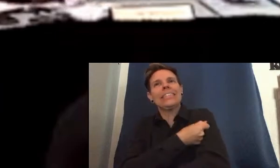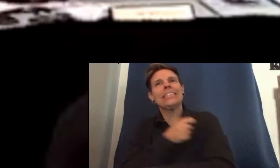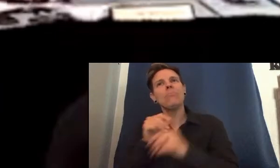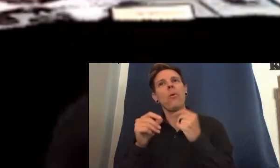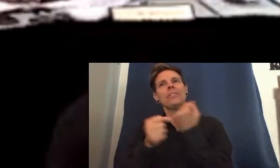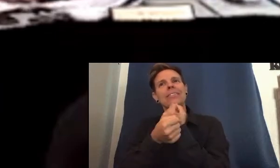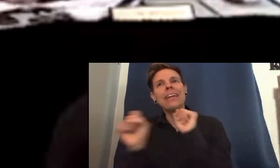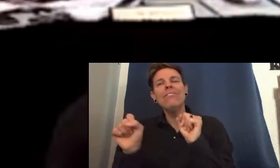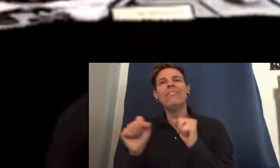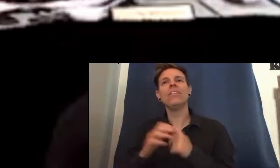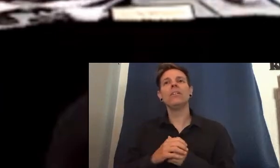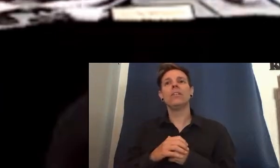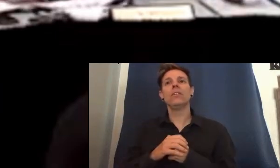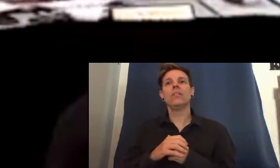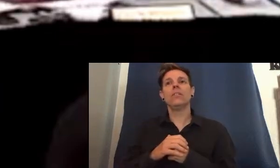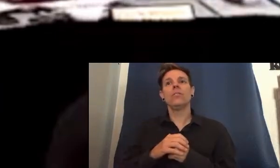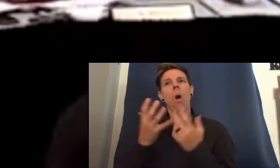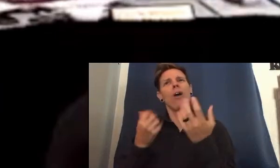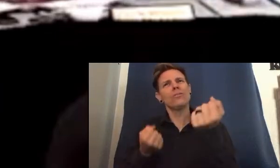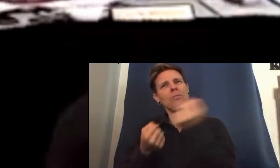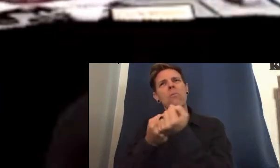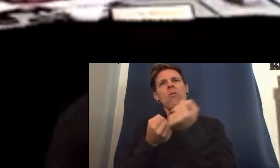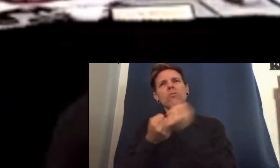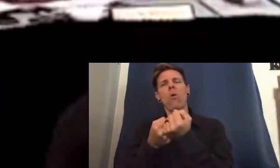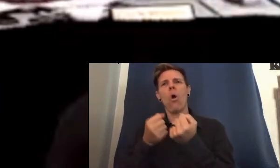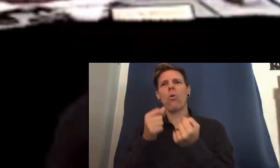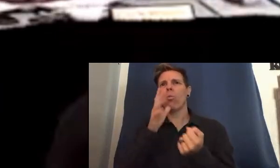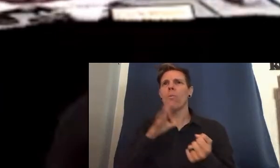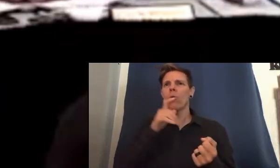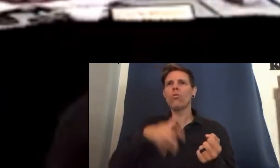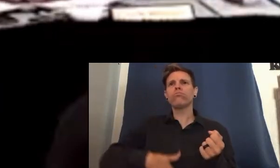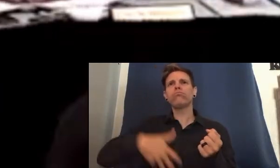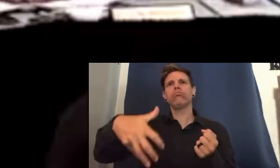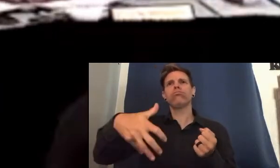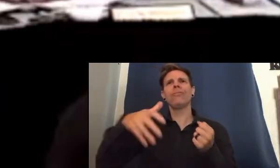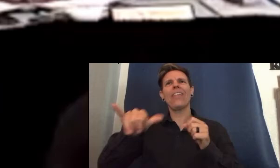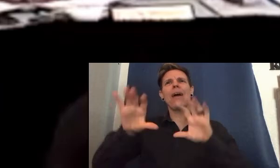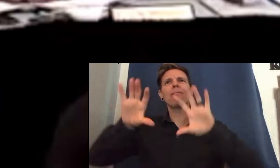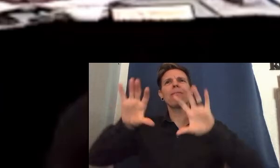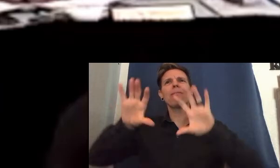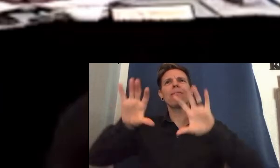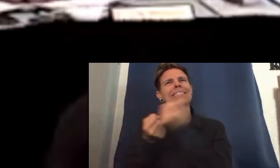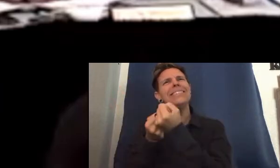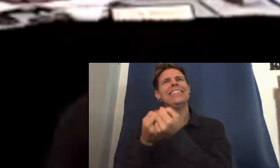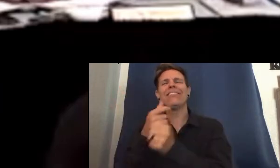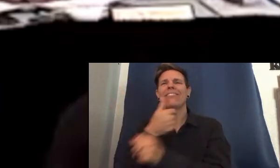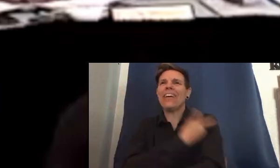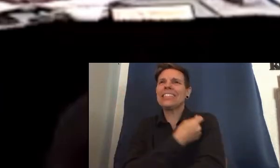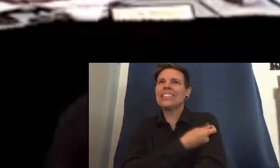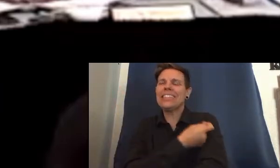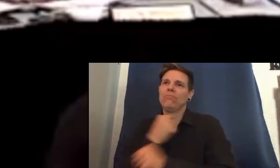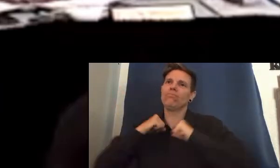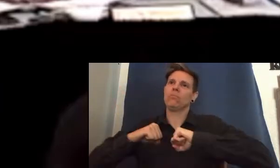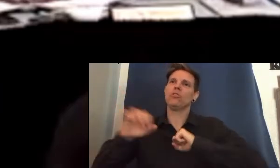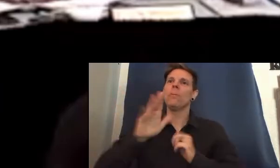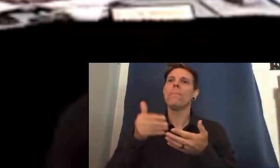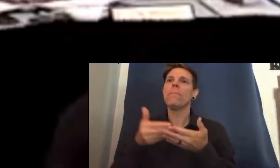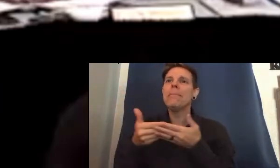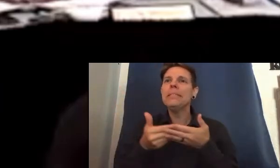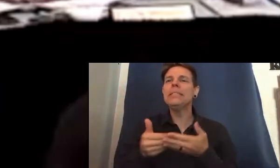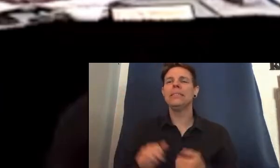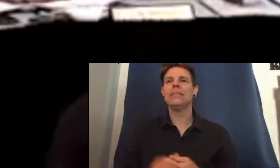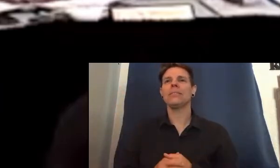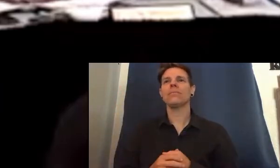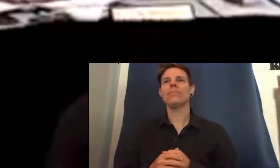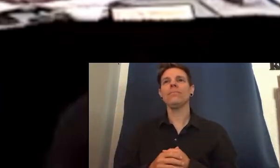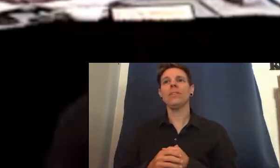would really want to promote that that population again be protected. So there's a lot of information